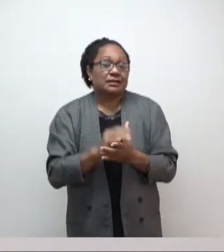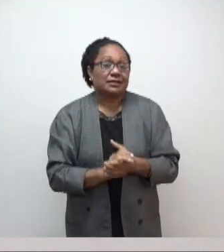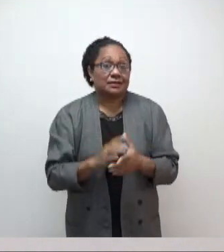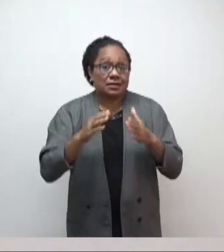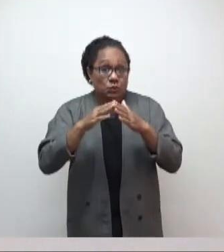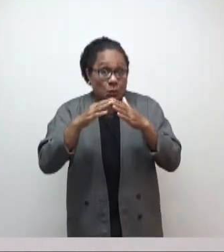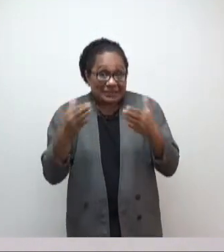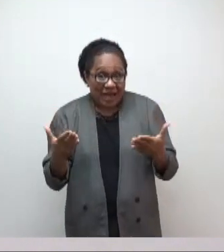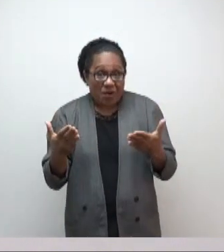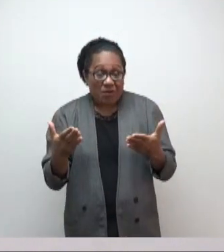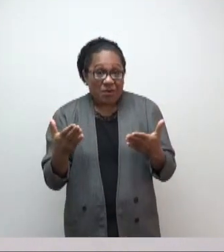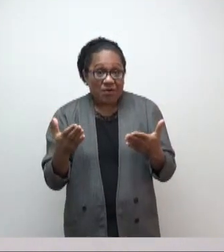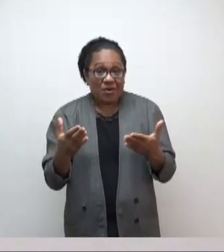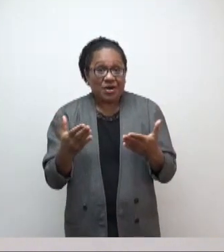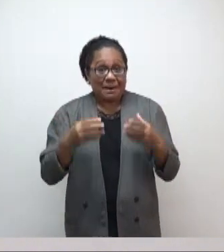longer need to do so.